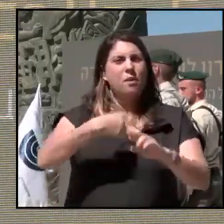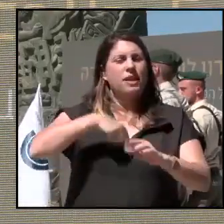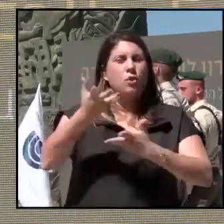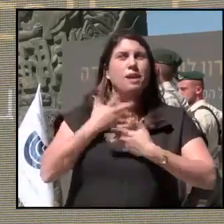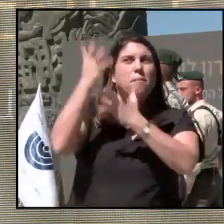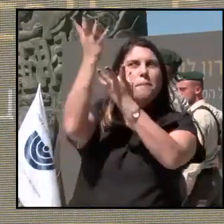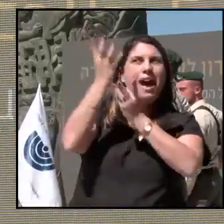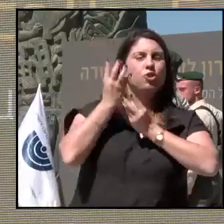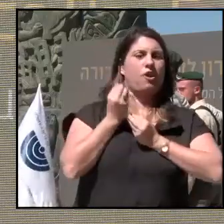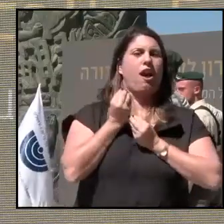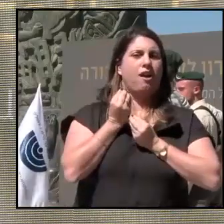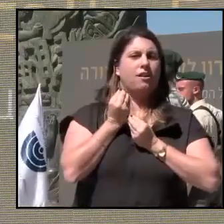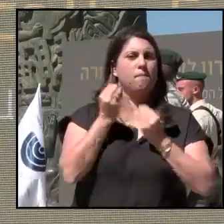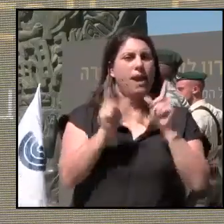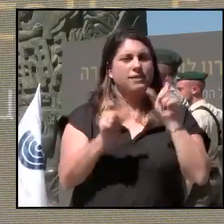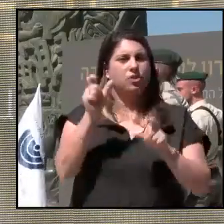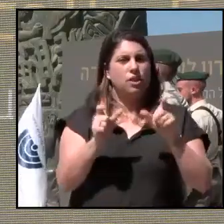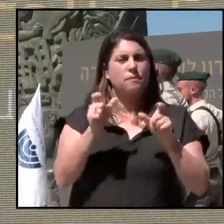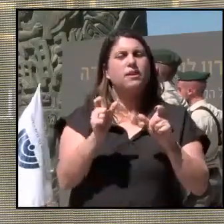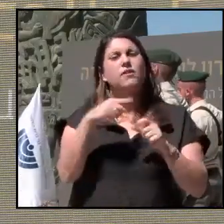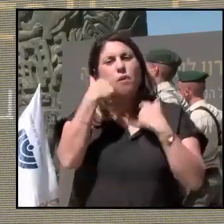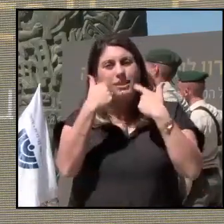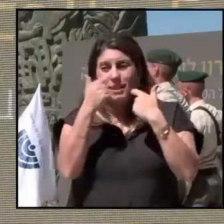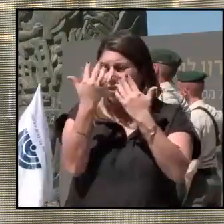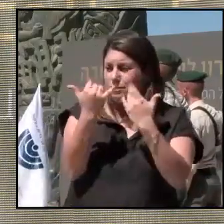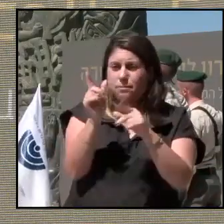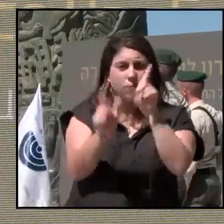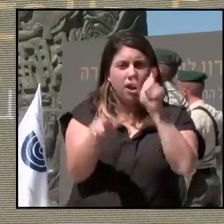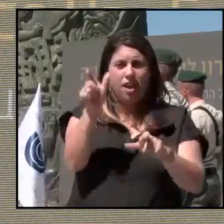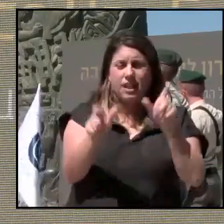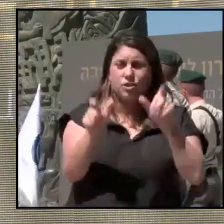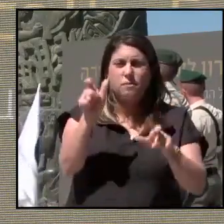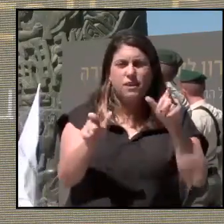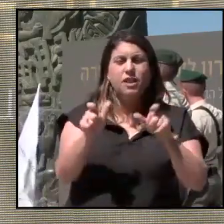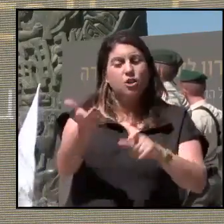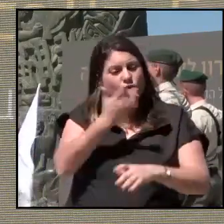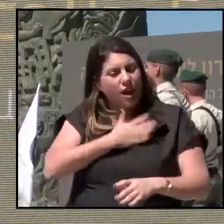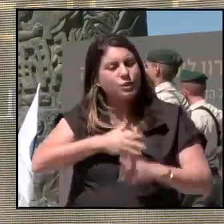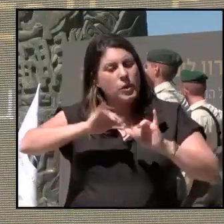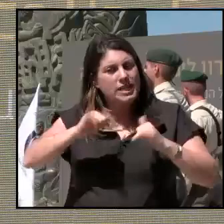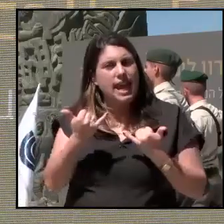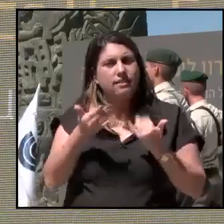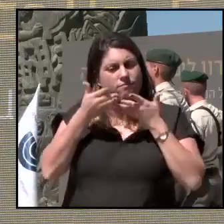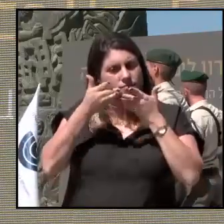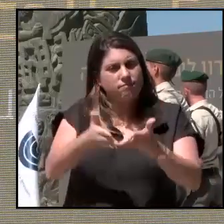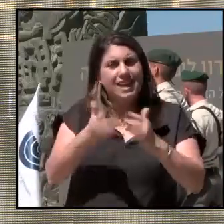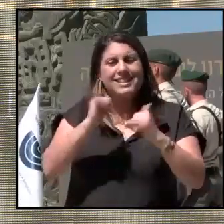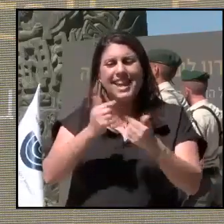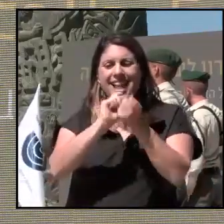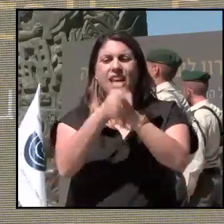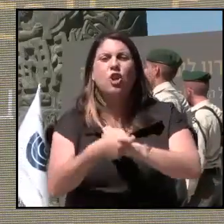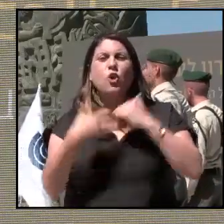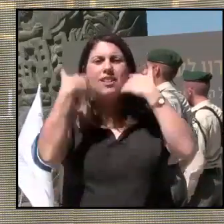this award, reveal that ever-expanding numbers of people are determined to uncover narratives of